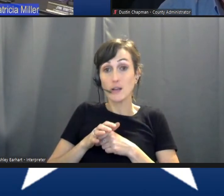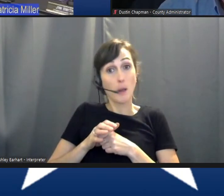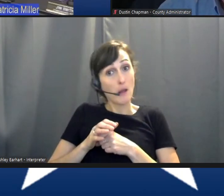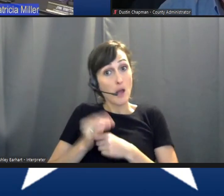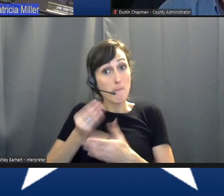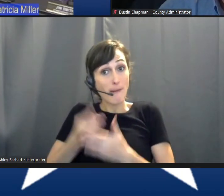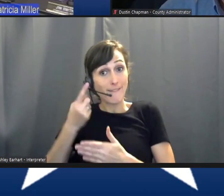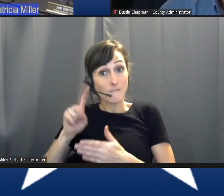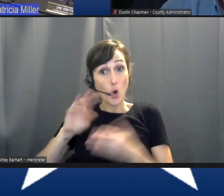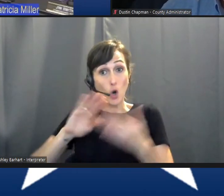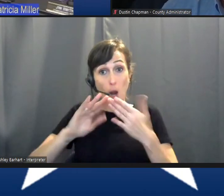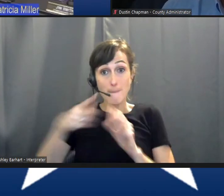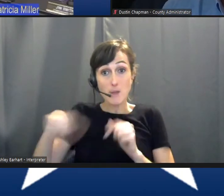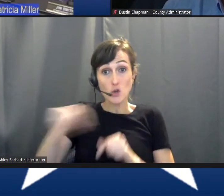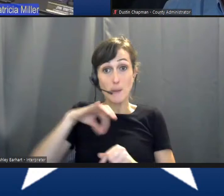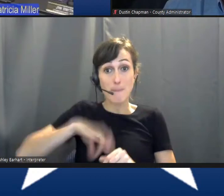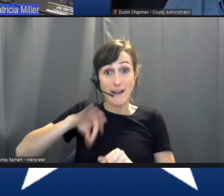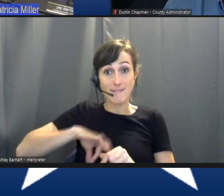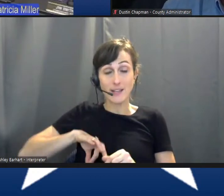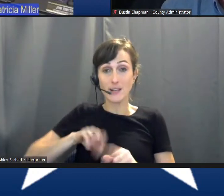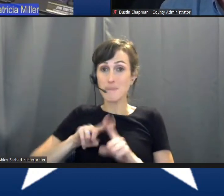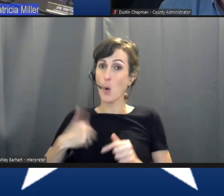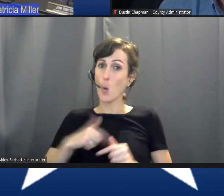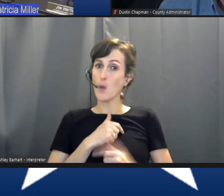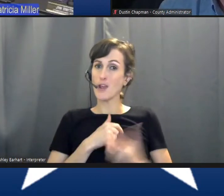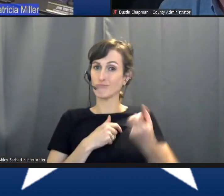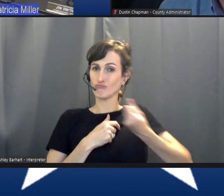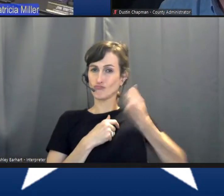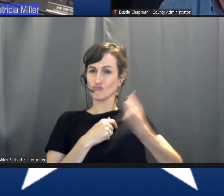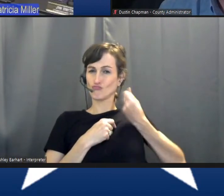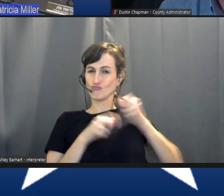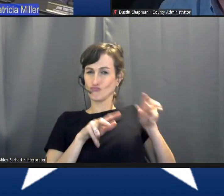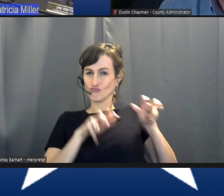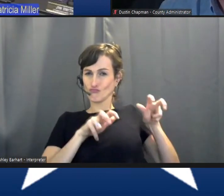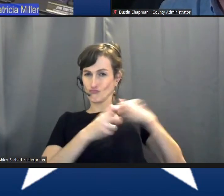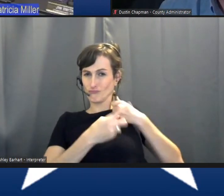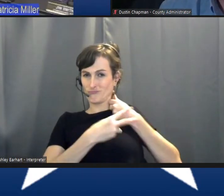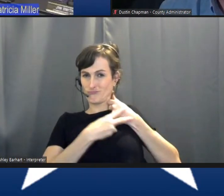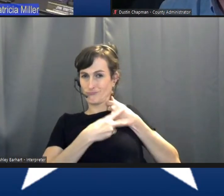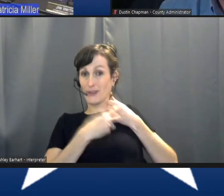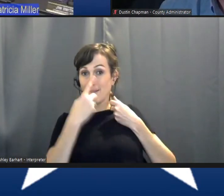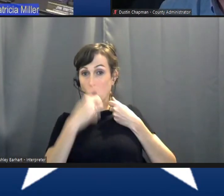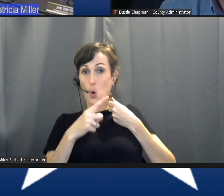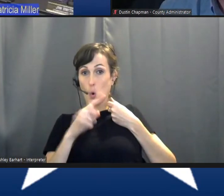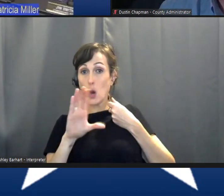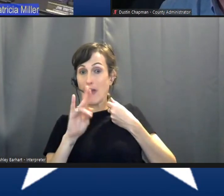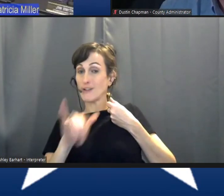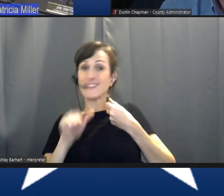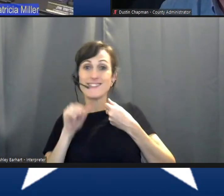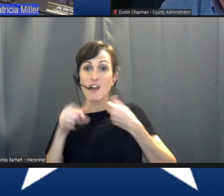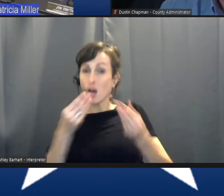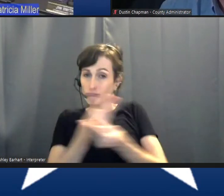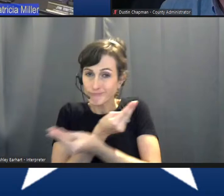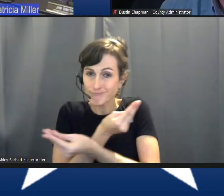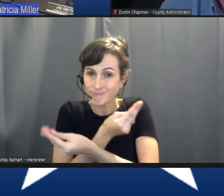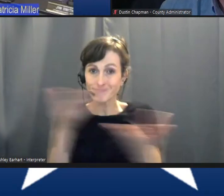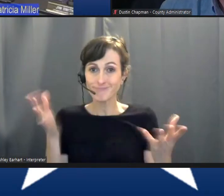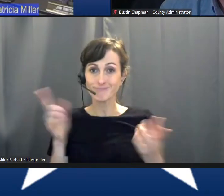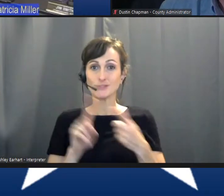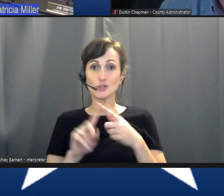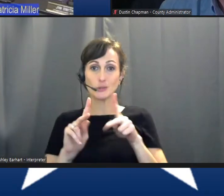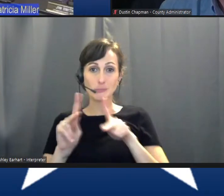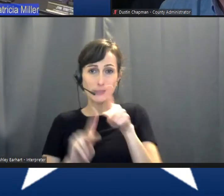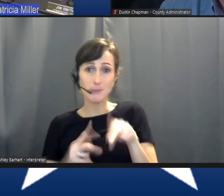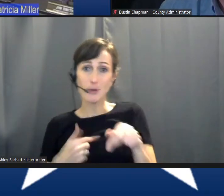money for the county and we really didn't disperse it out to the community. I don't want that to be the perception or the reality of